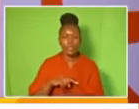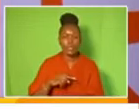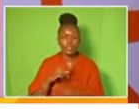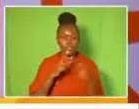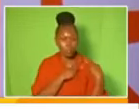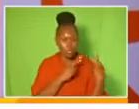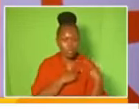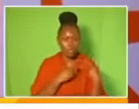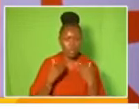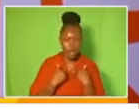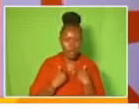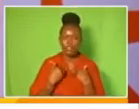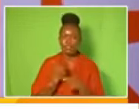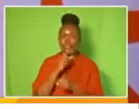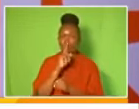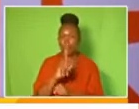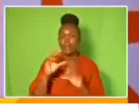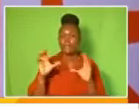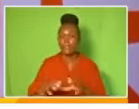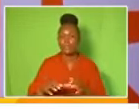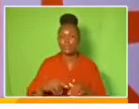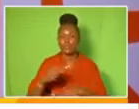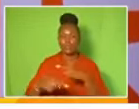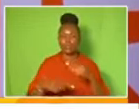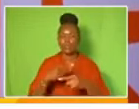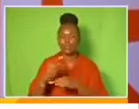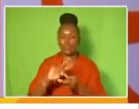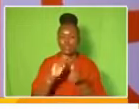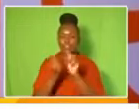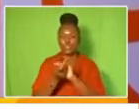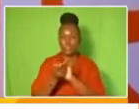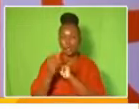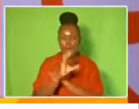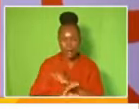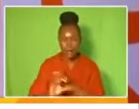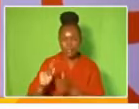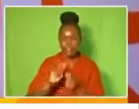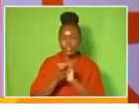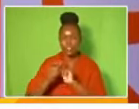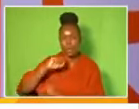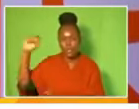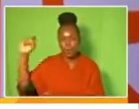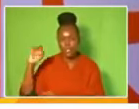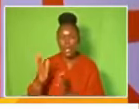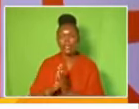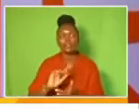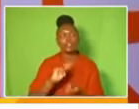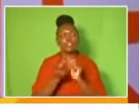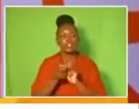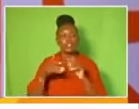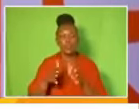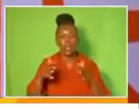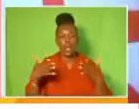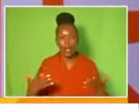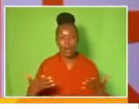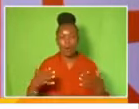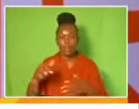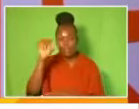move ahead to change our country, change our politics, and change the way we are